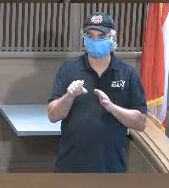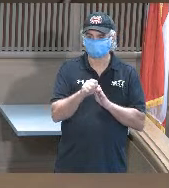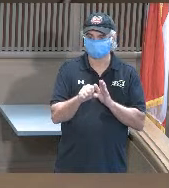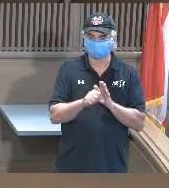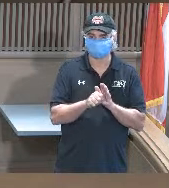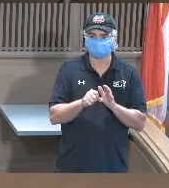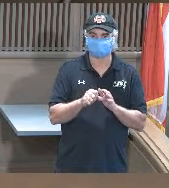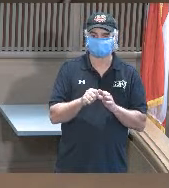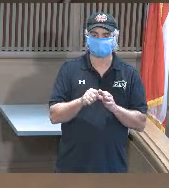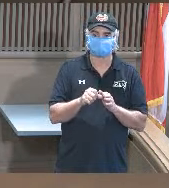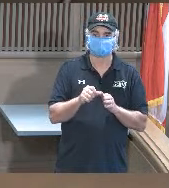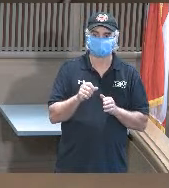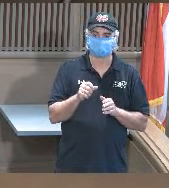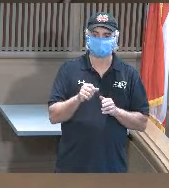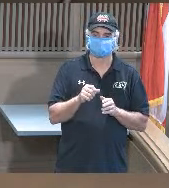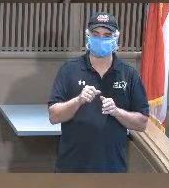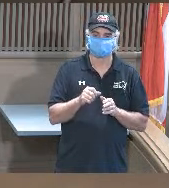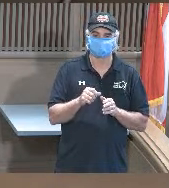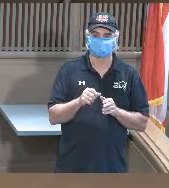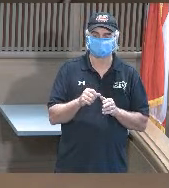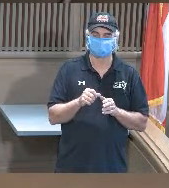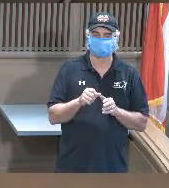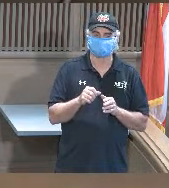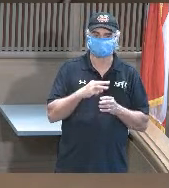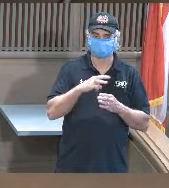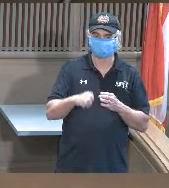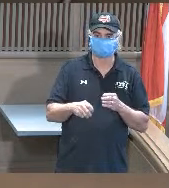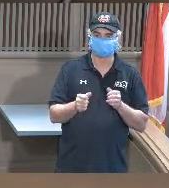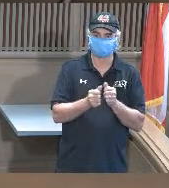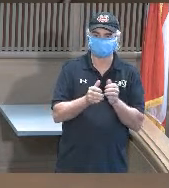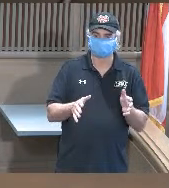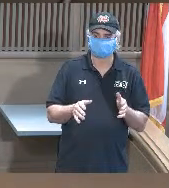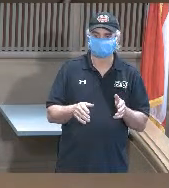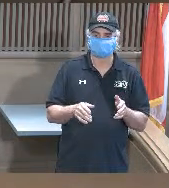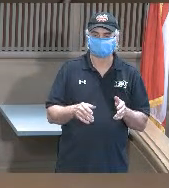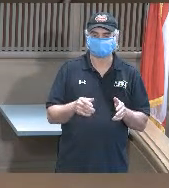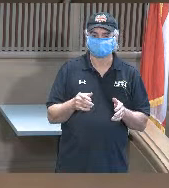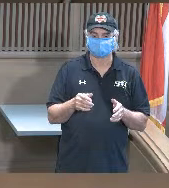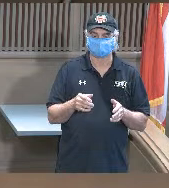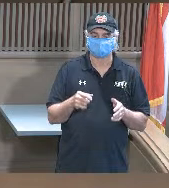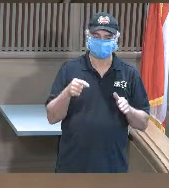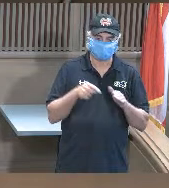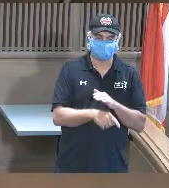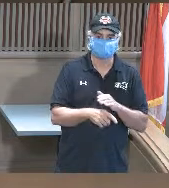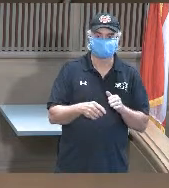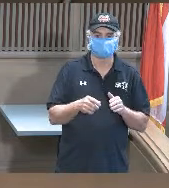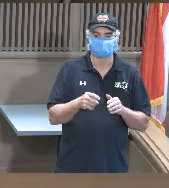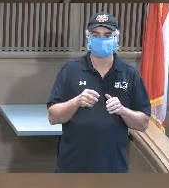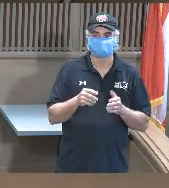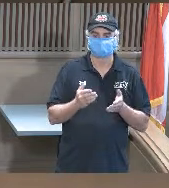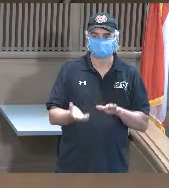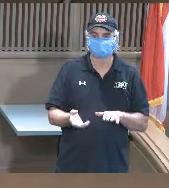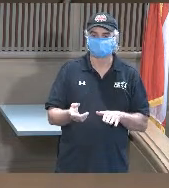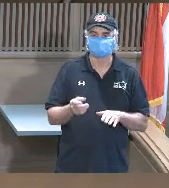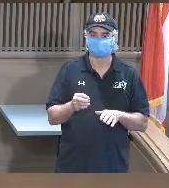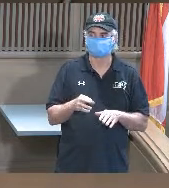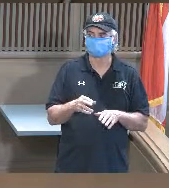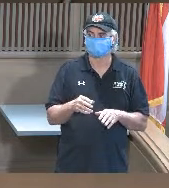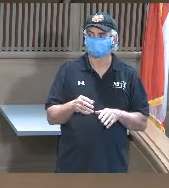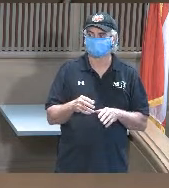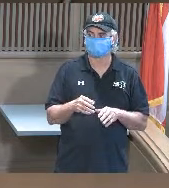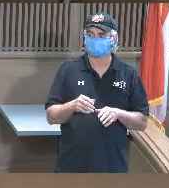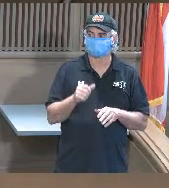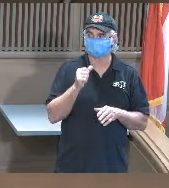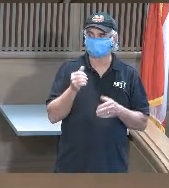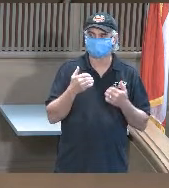death, homicide, a suicide, or drug death. I want to say congratulations. We did not have, since last week, we have not